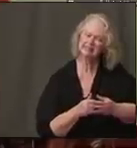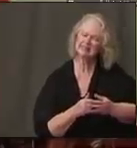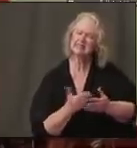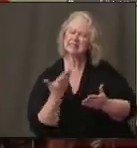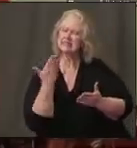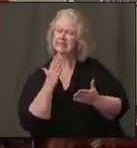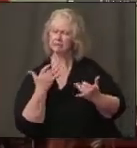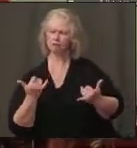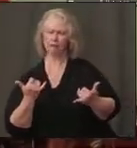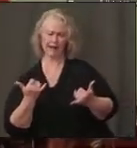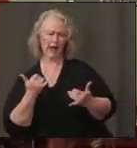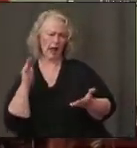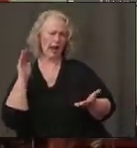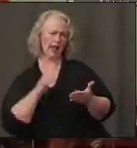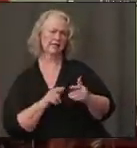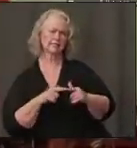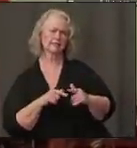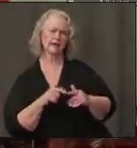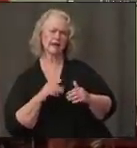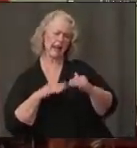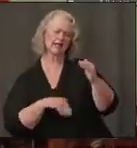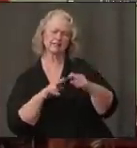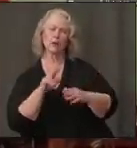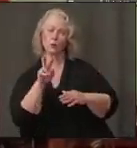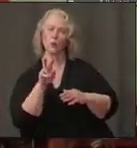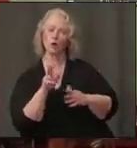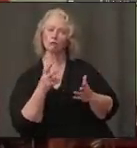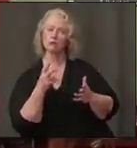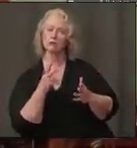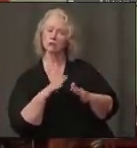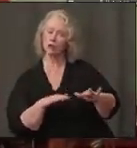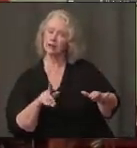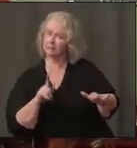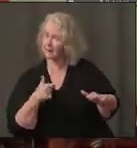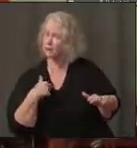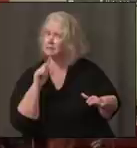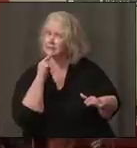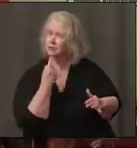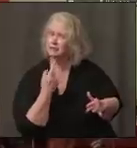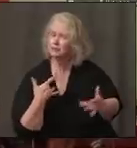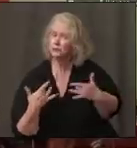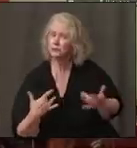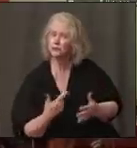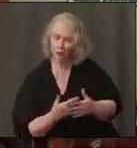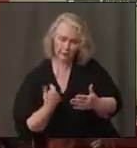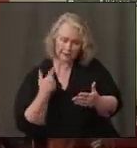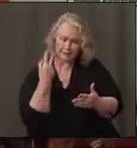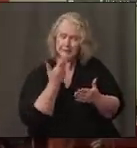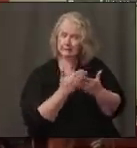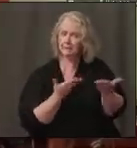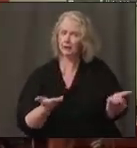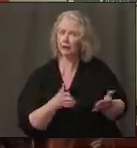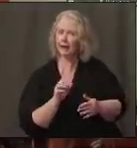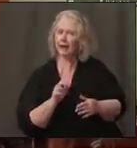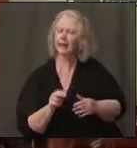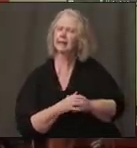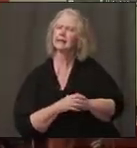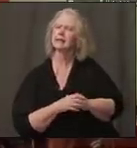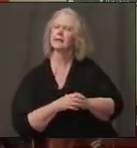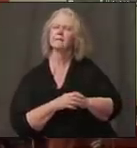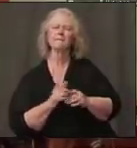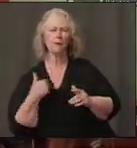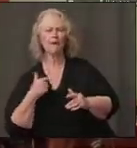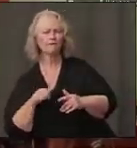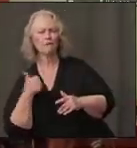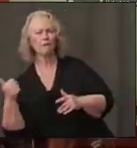200 kids in America. That's a serious worry. And some kids in Connecticut too. But there are also other